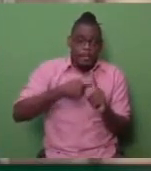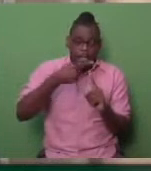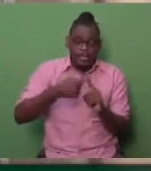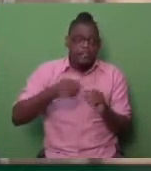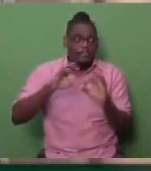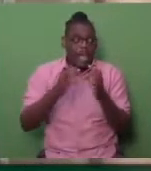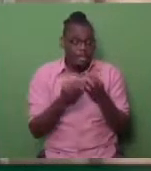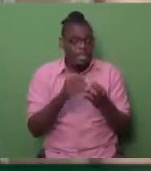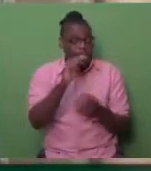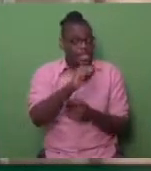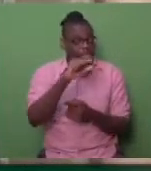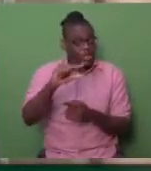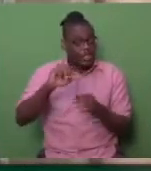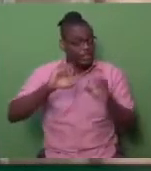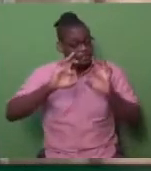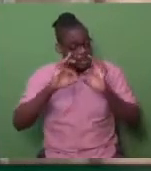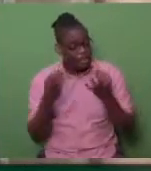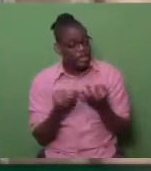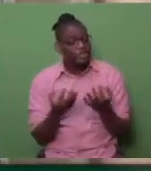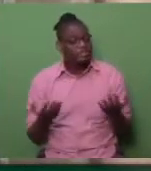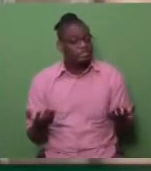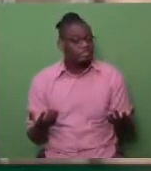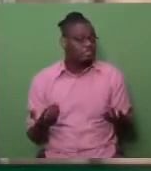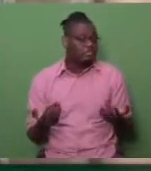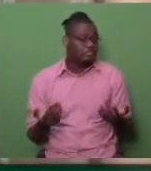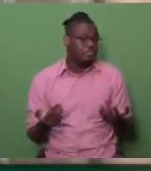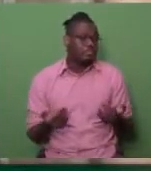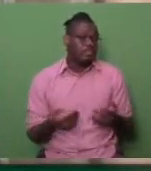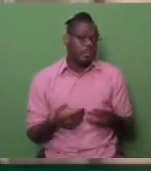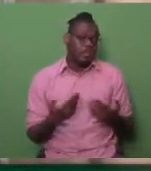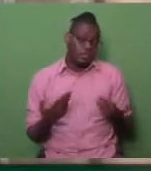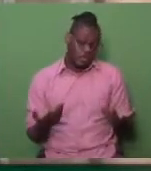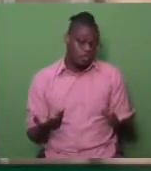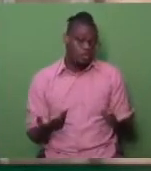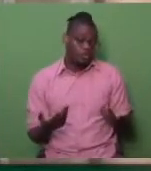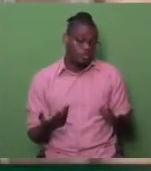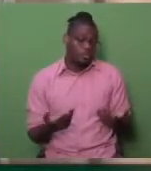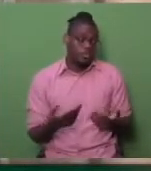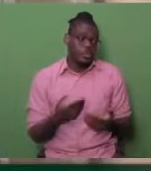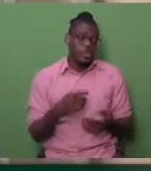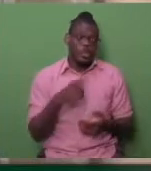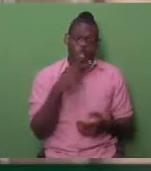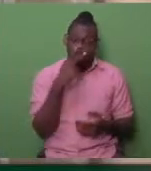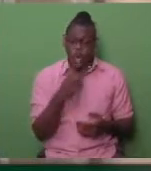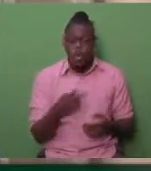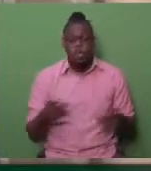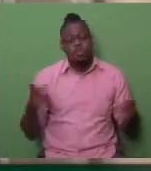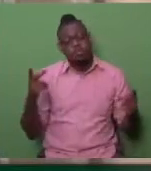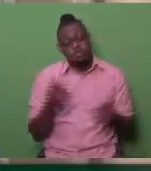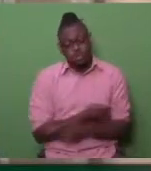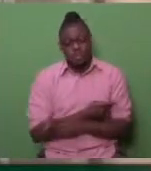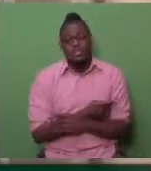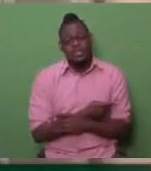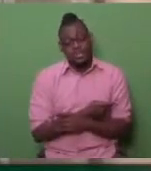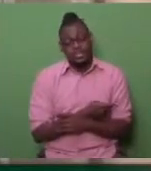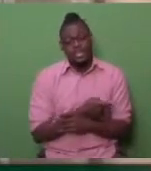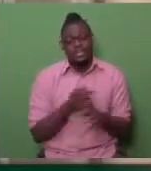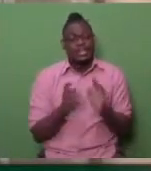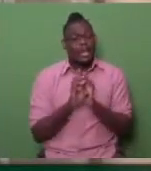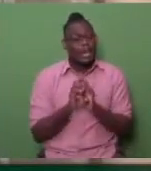from the landlord of the nation cometh the mother of all excuses. Excuses? I recuse